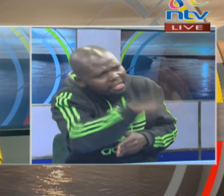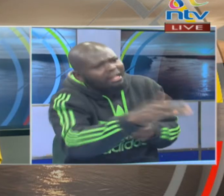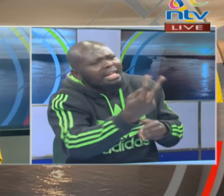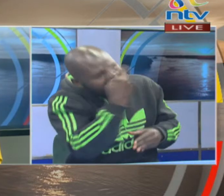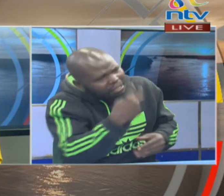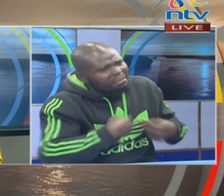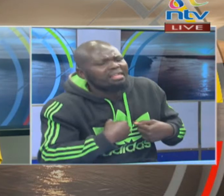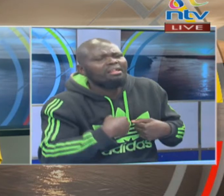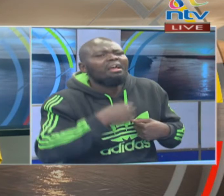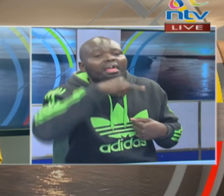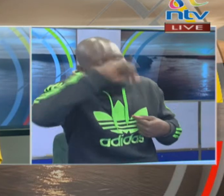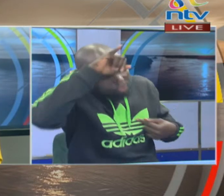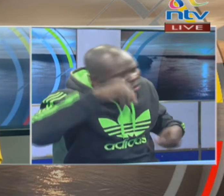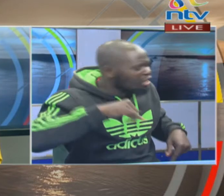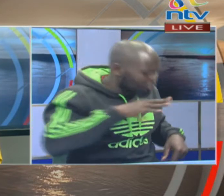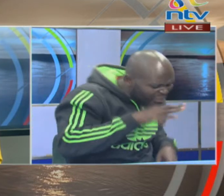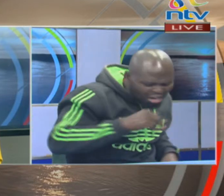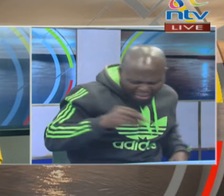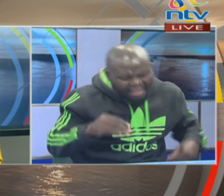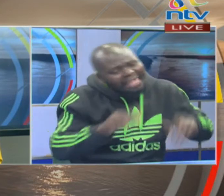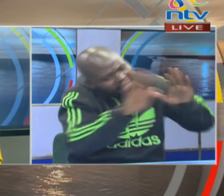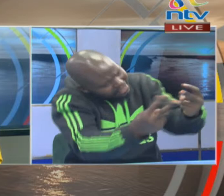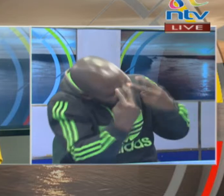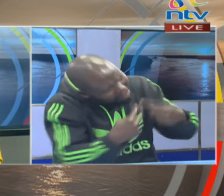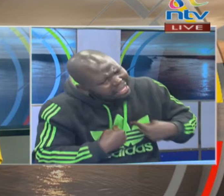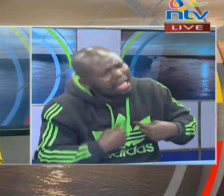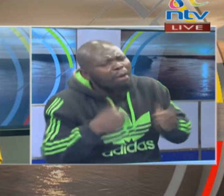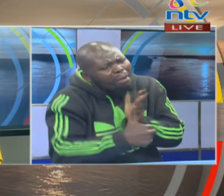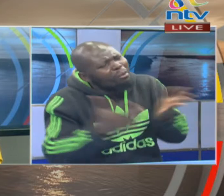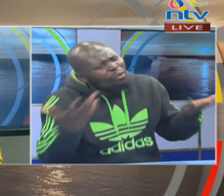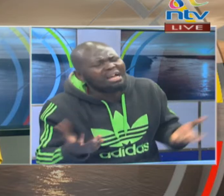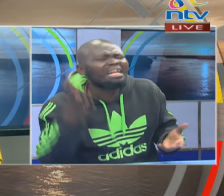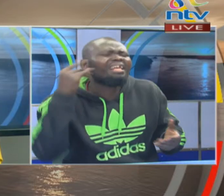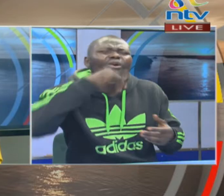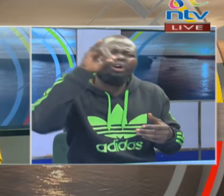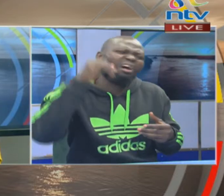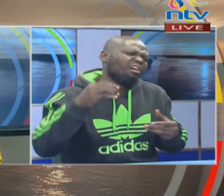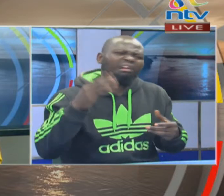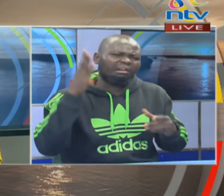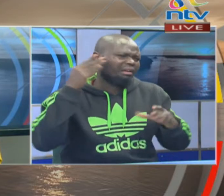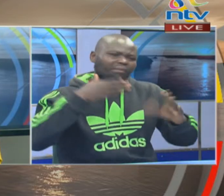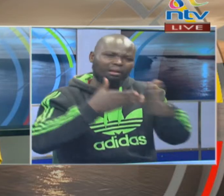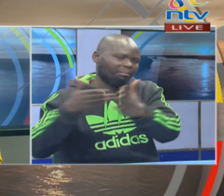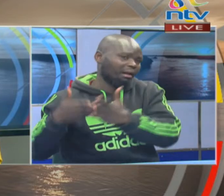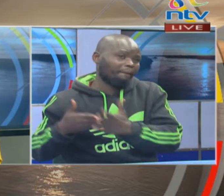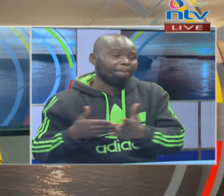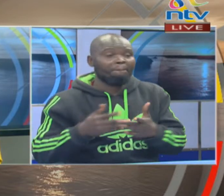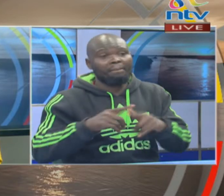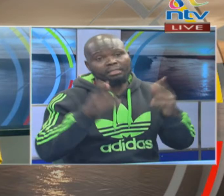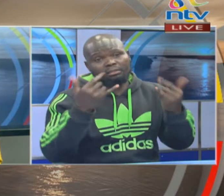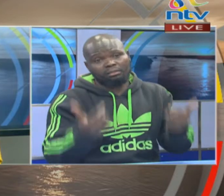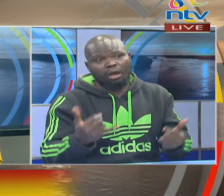they learn to lip read, and they learn how to cope with the situation.